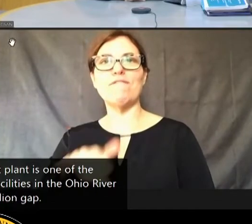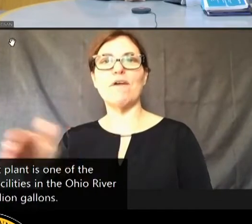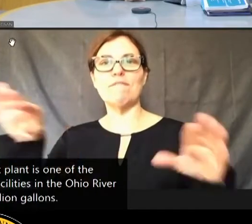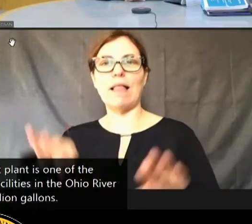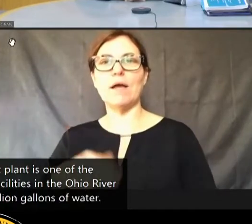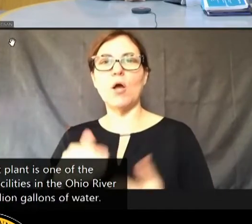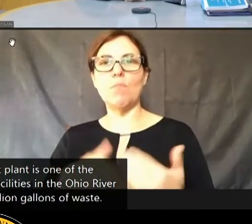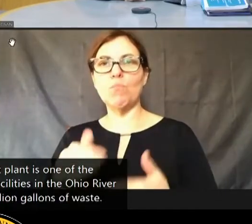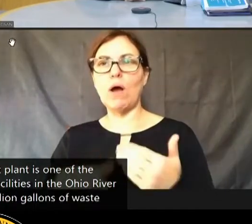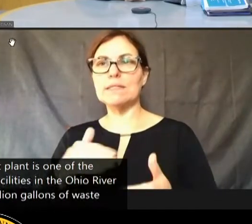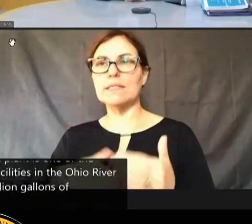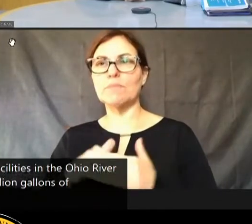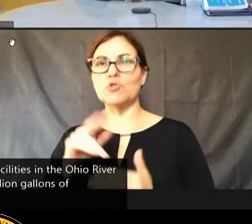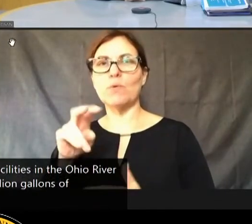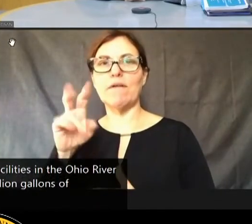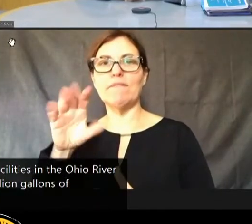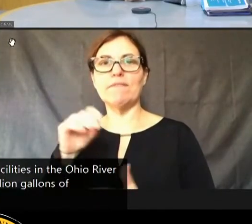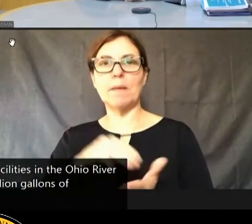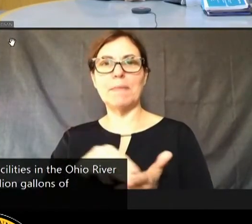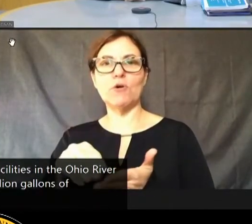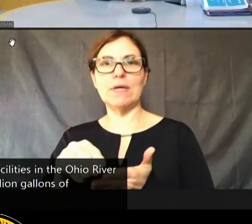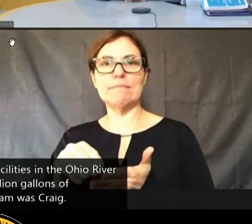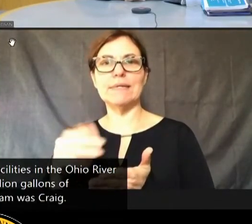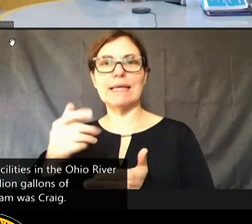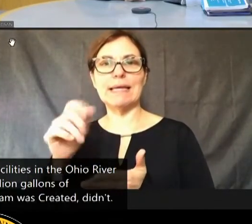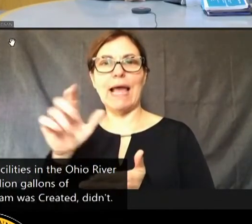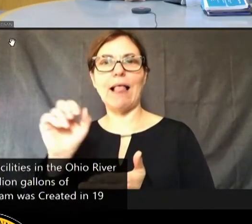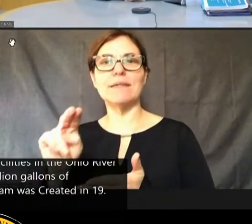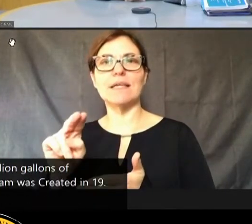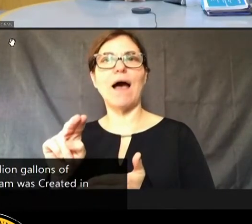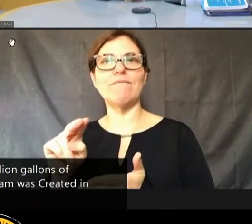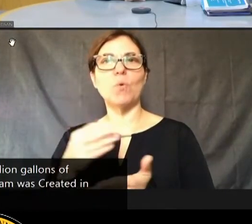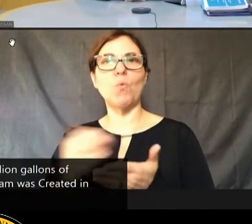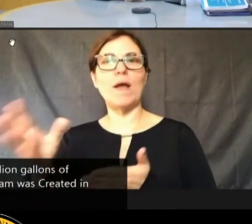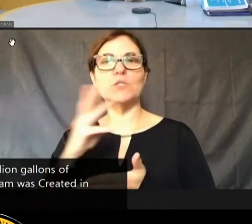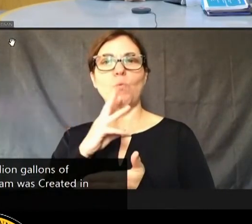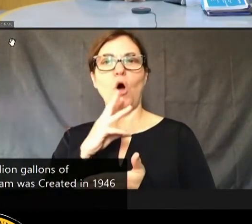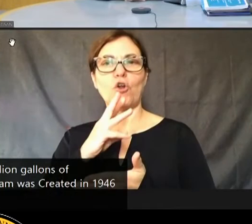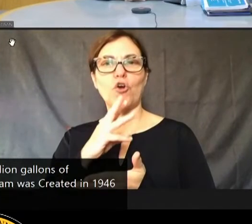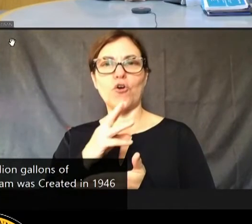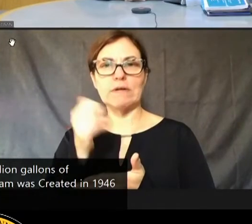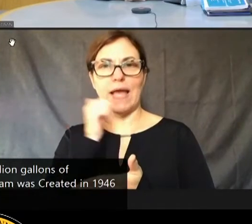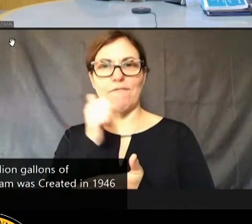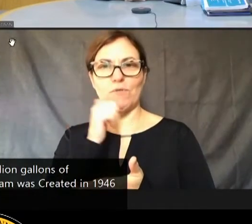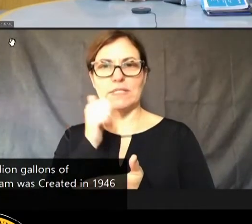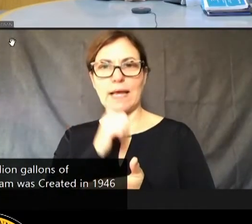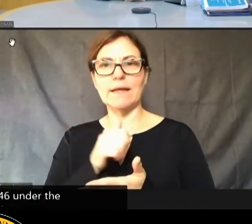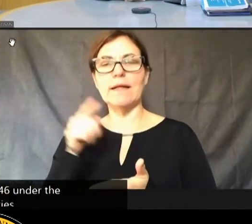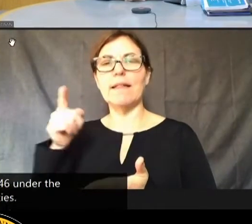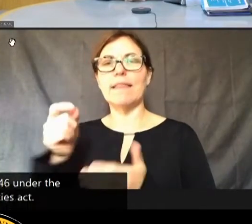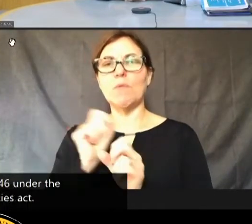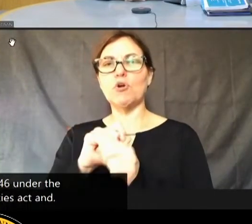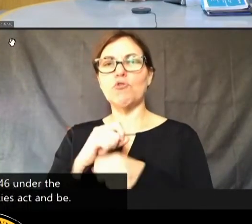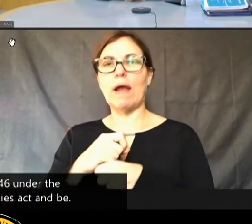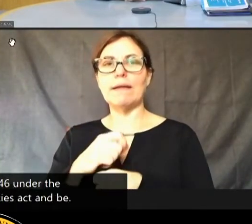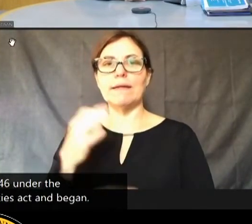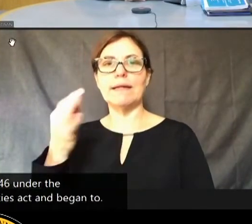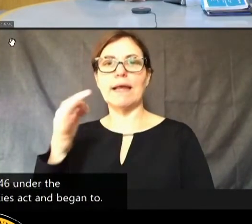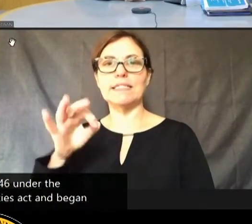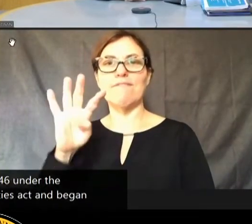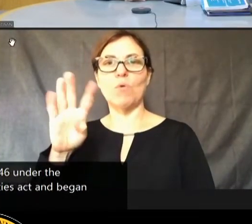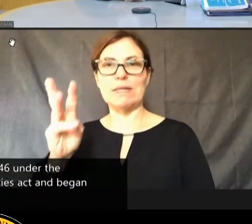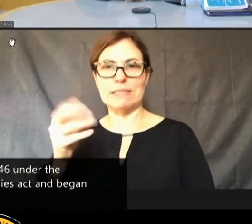of wastewater daily. ALCOSAN was created in 1946 under the Pennsylvania Municipal Authorities Act and began